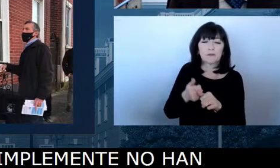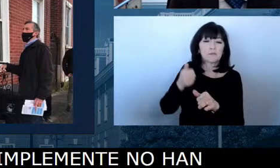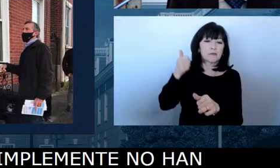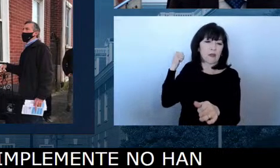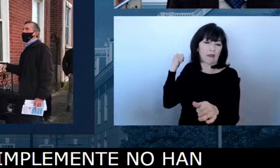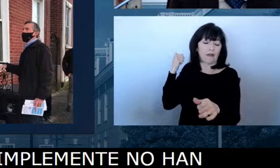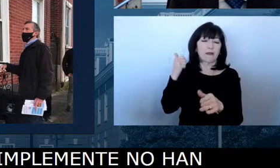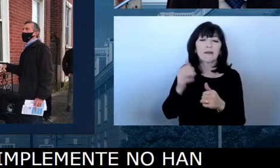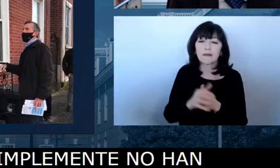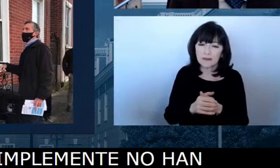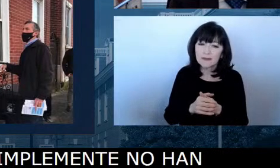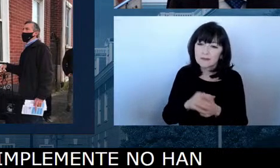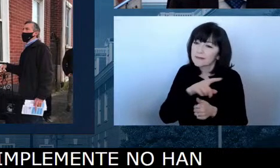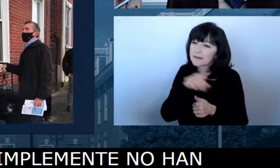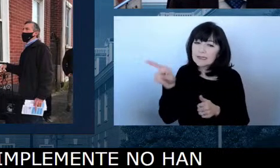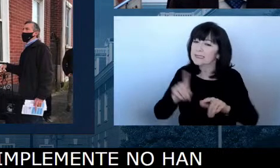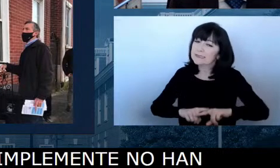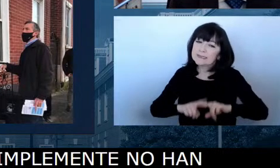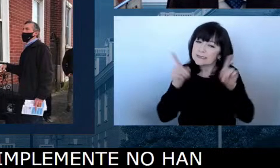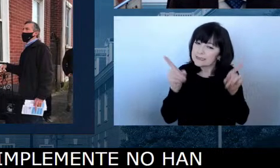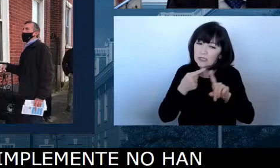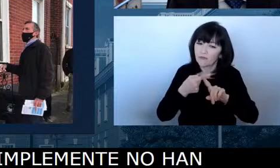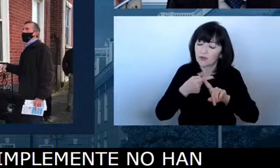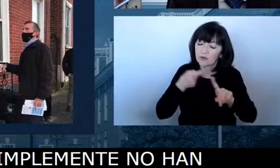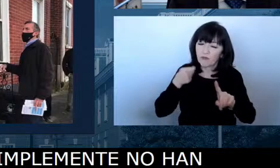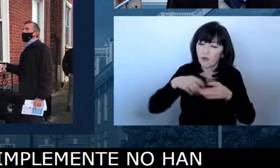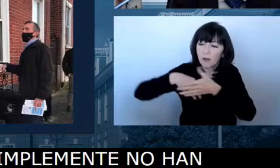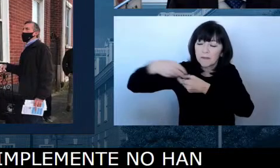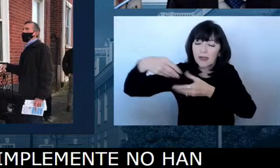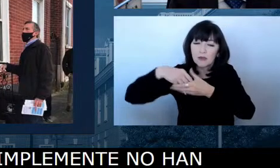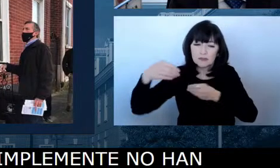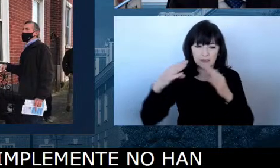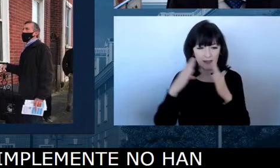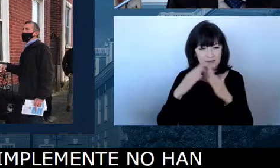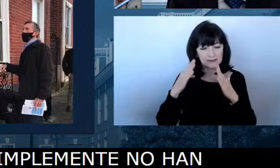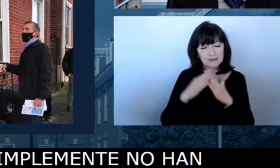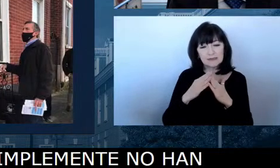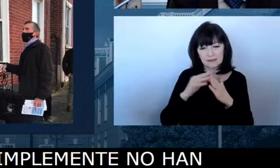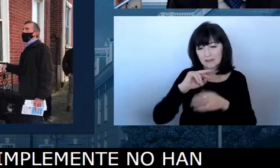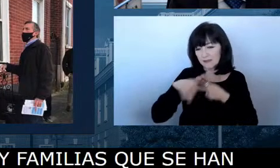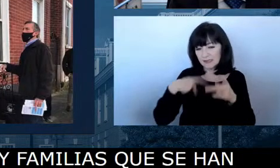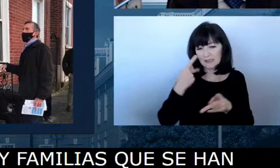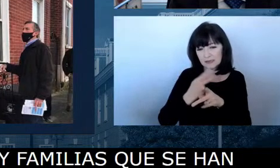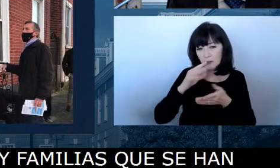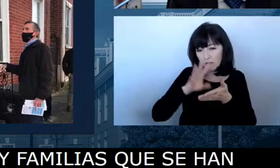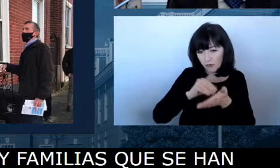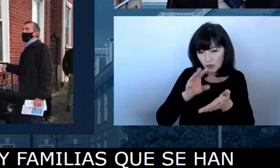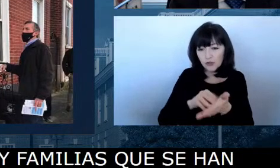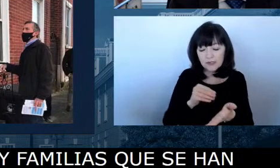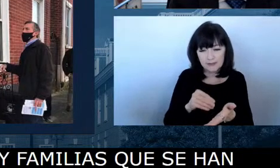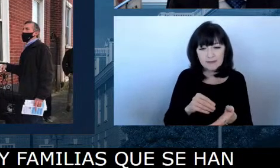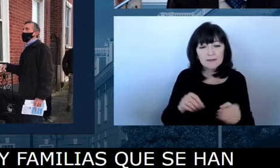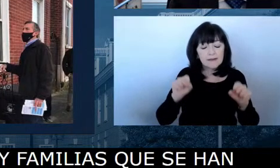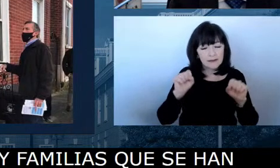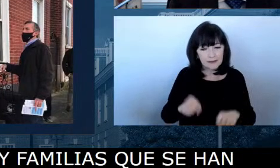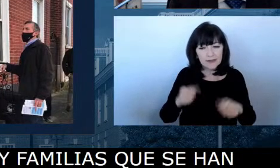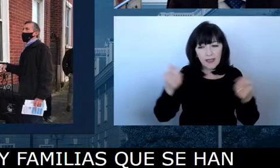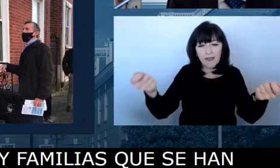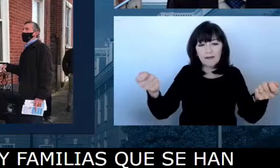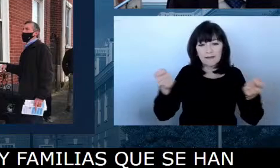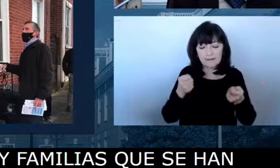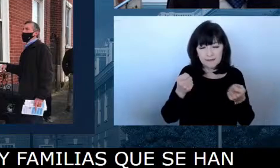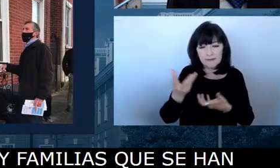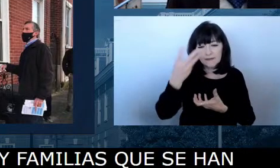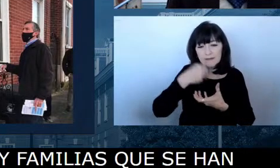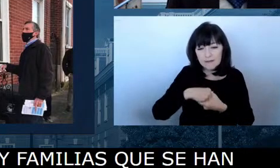Connecting our schools with community-based organizations, faith-based organizations to really deploy